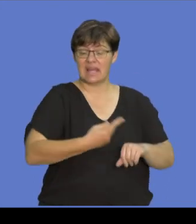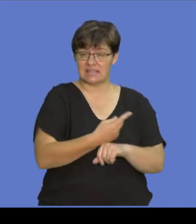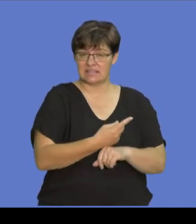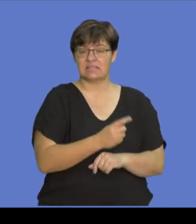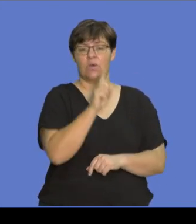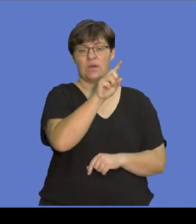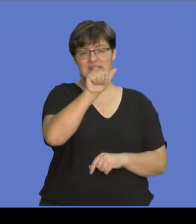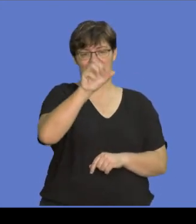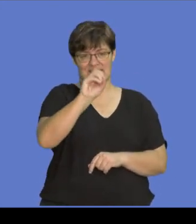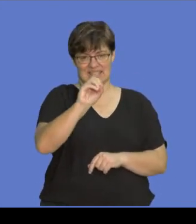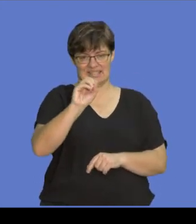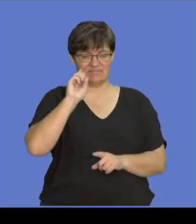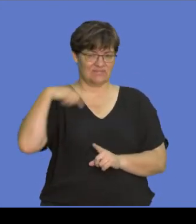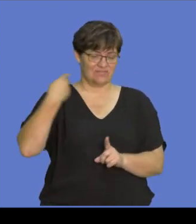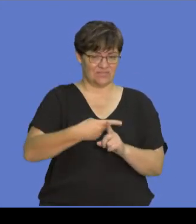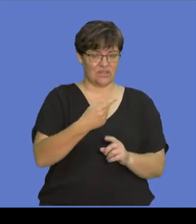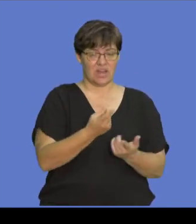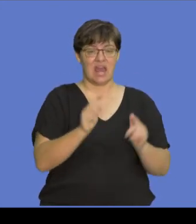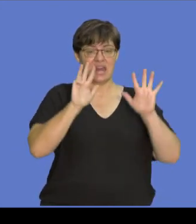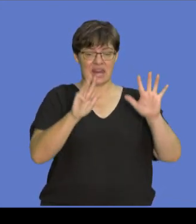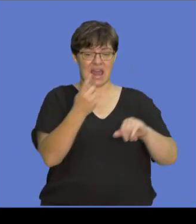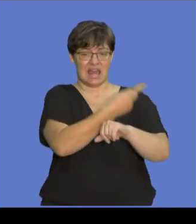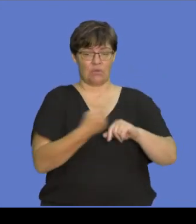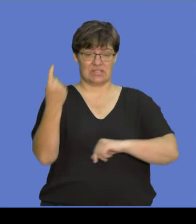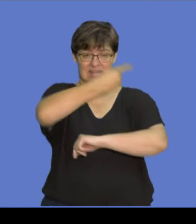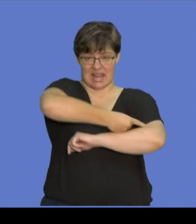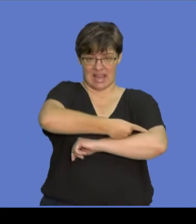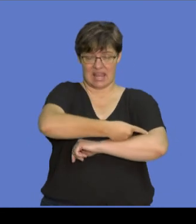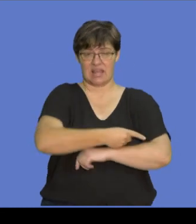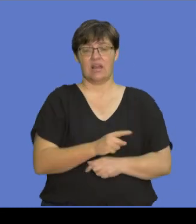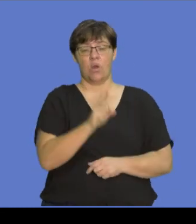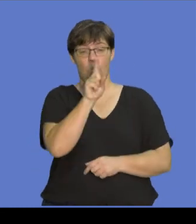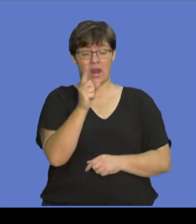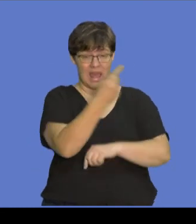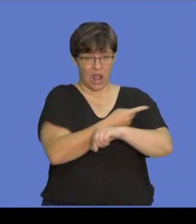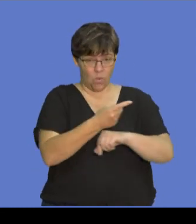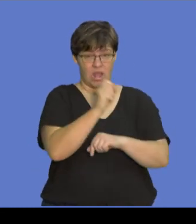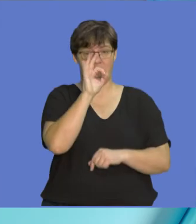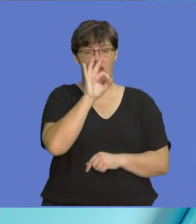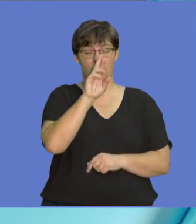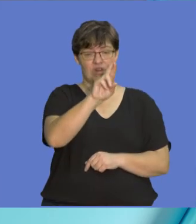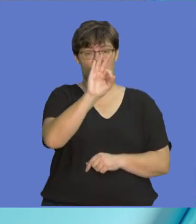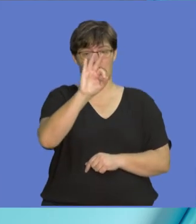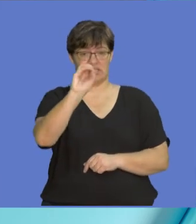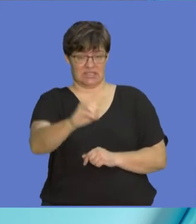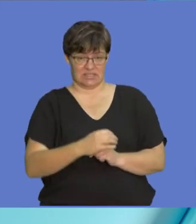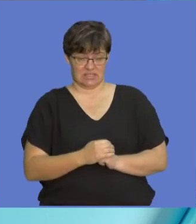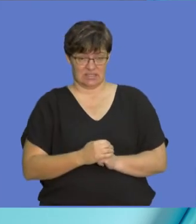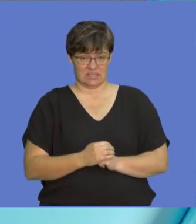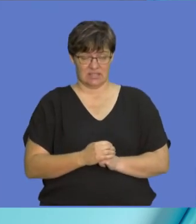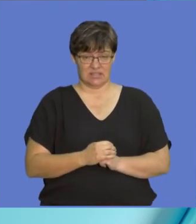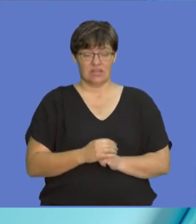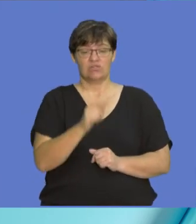during the year, 9 hours per day at 30 Rand per hour, right? So that's the rate at which you